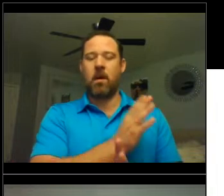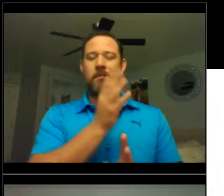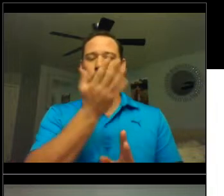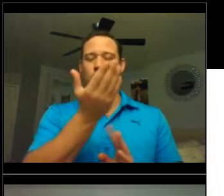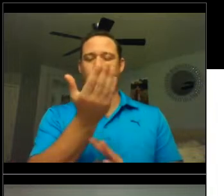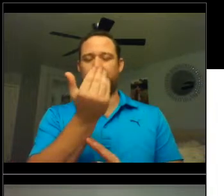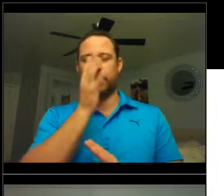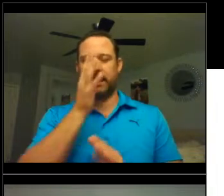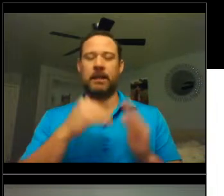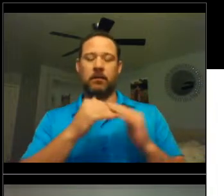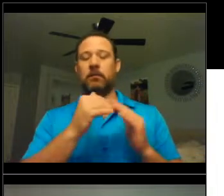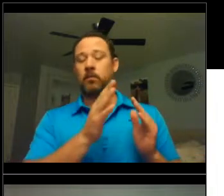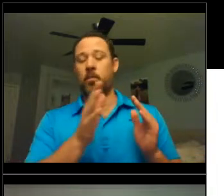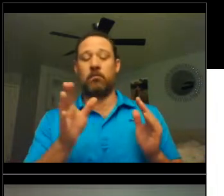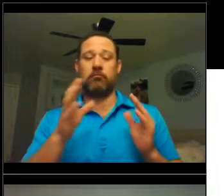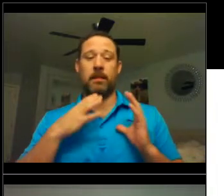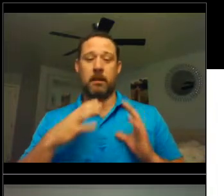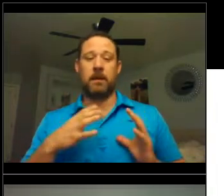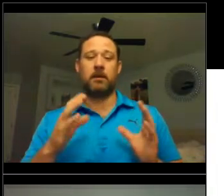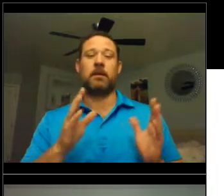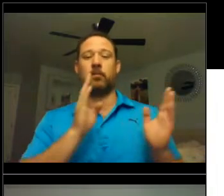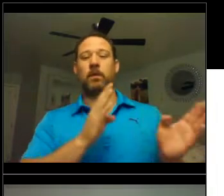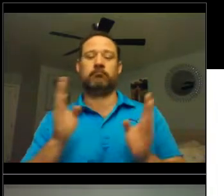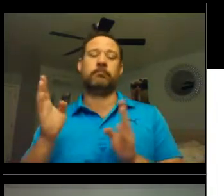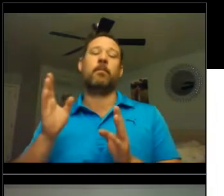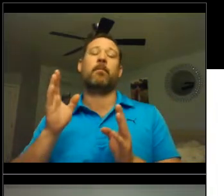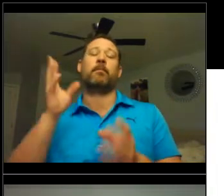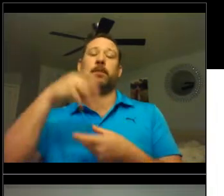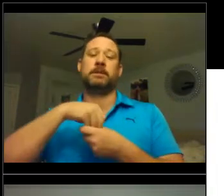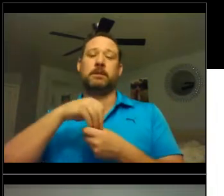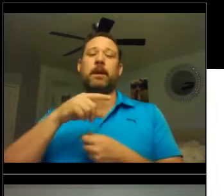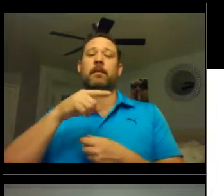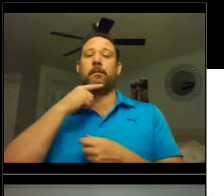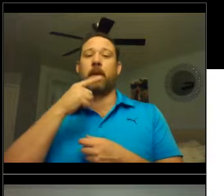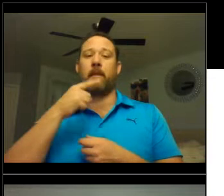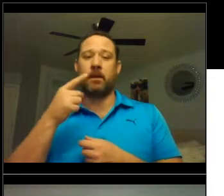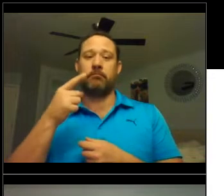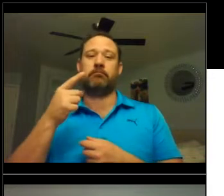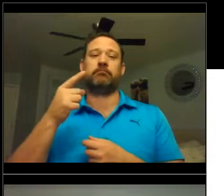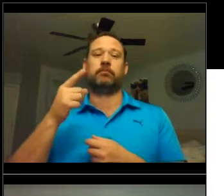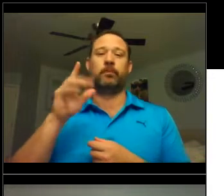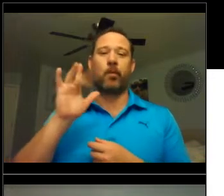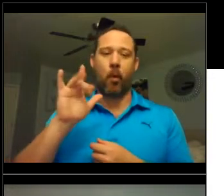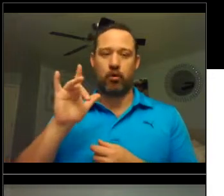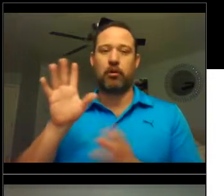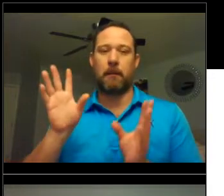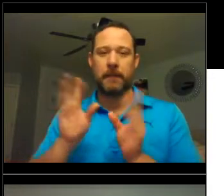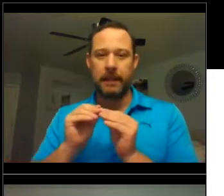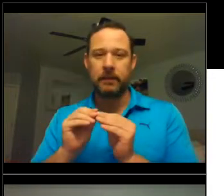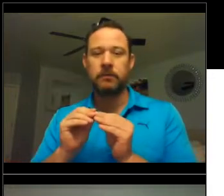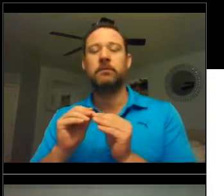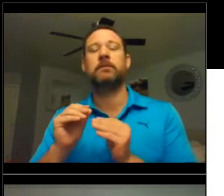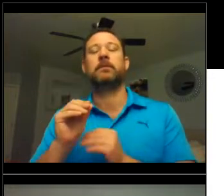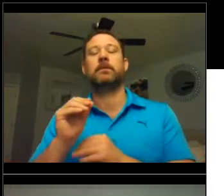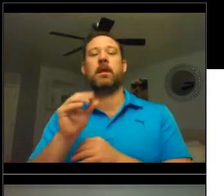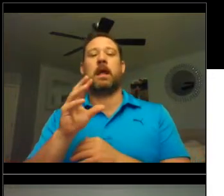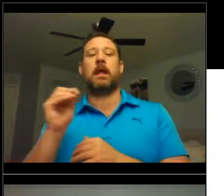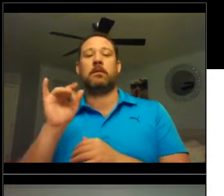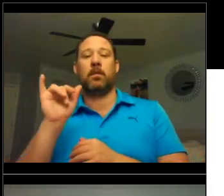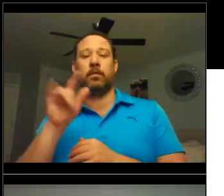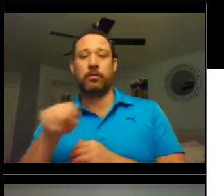committee, and they will participate in publicly held quarterly meetings. And